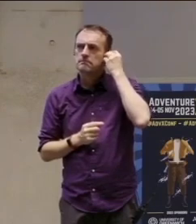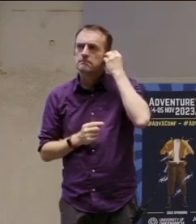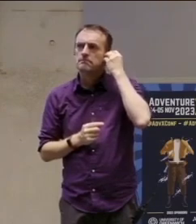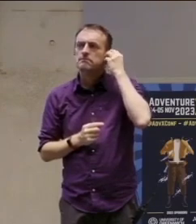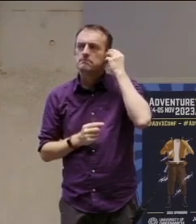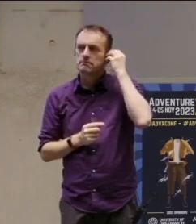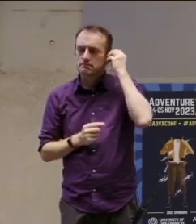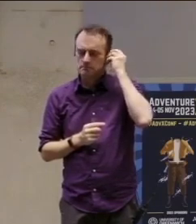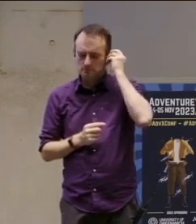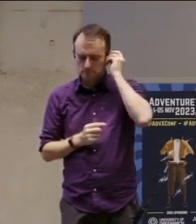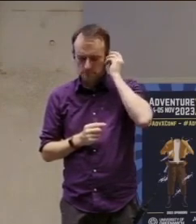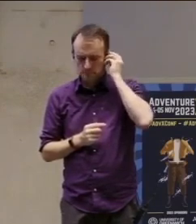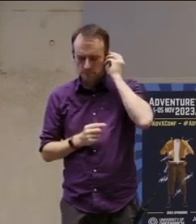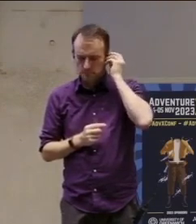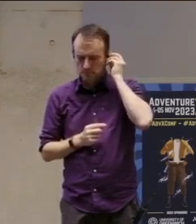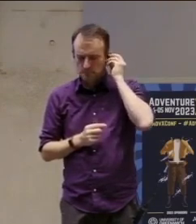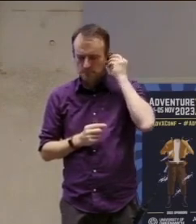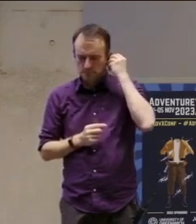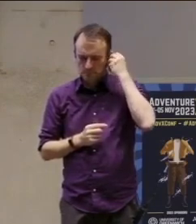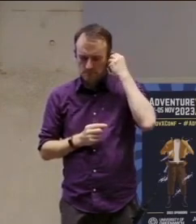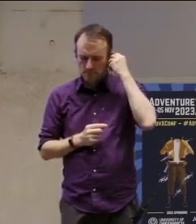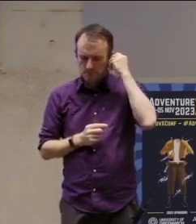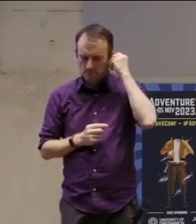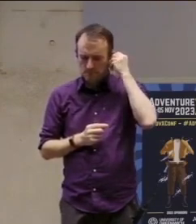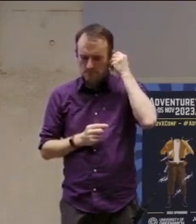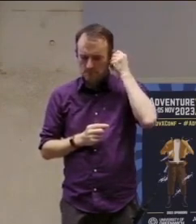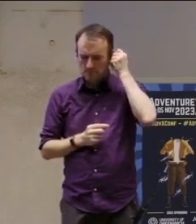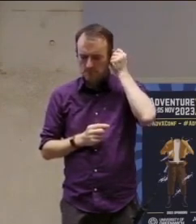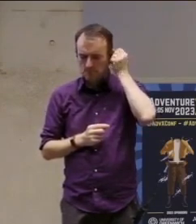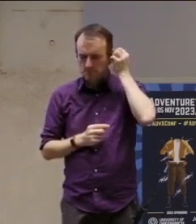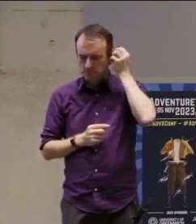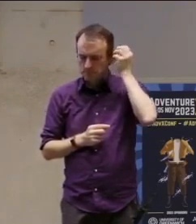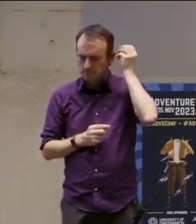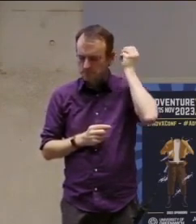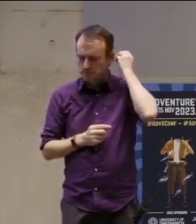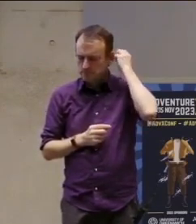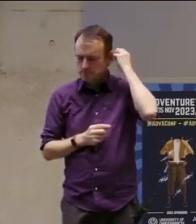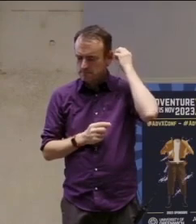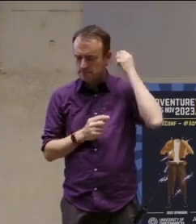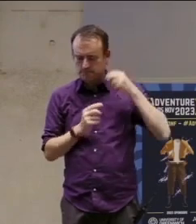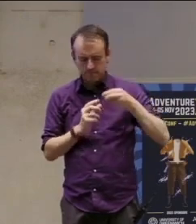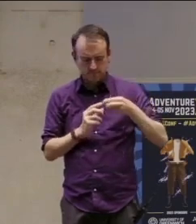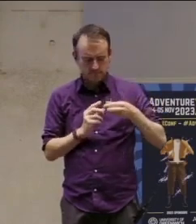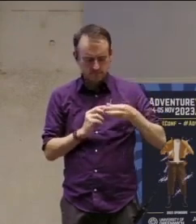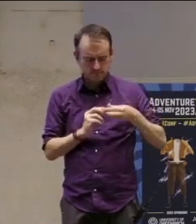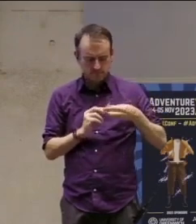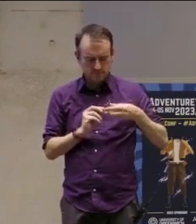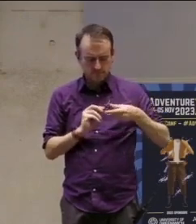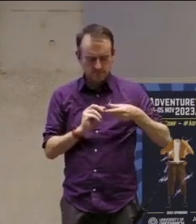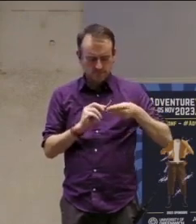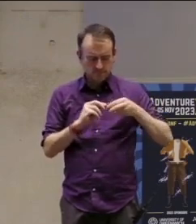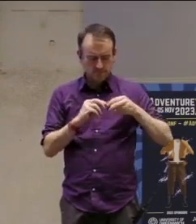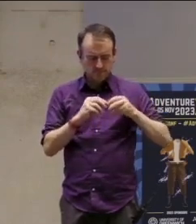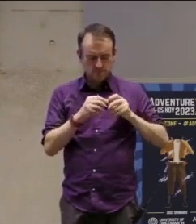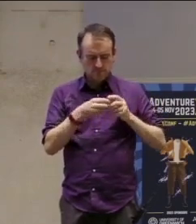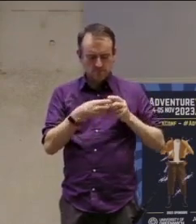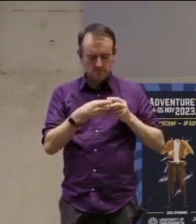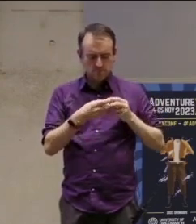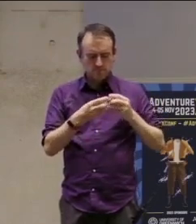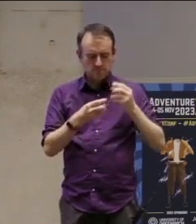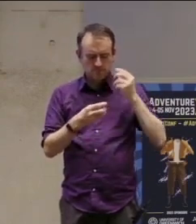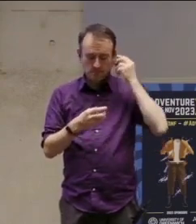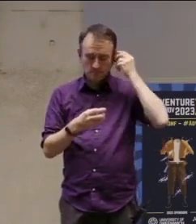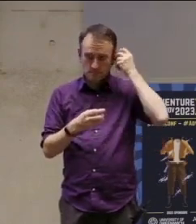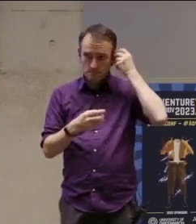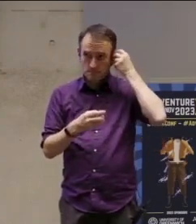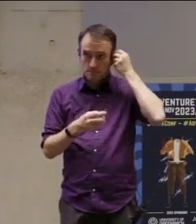of America? You know, the normal places where you'd go for it. What's the reaction been in Caribbean, in